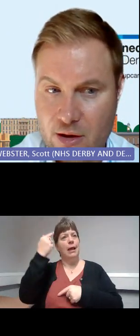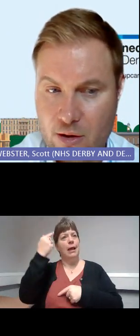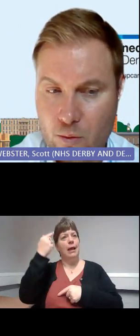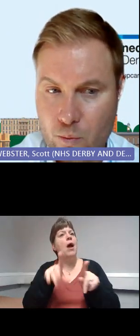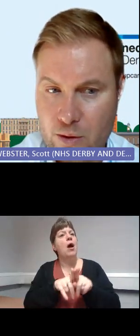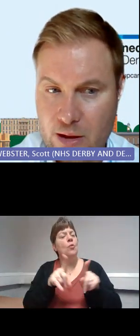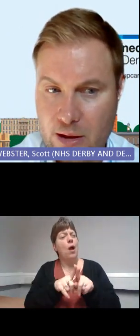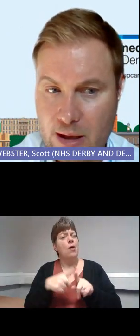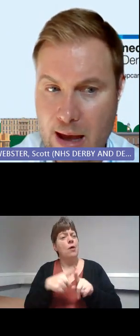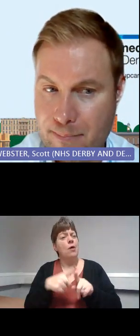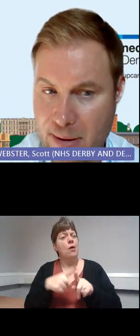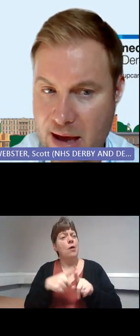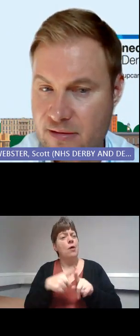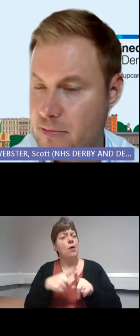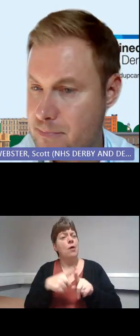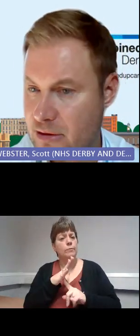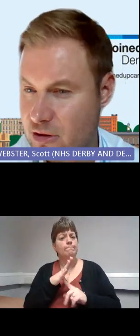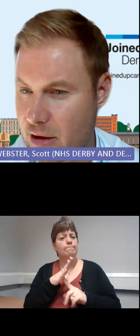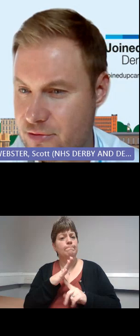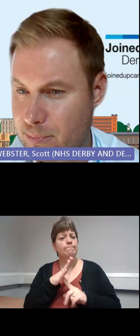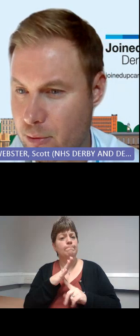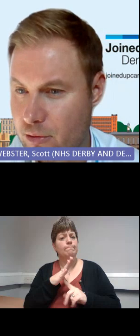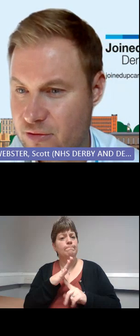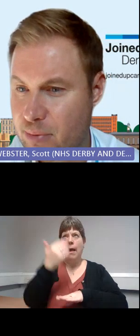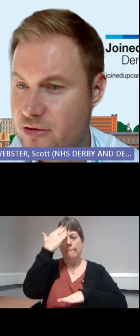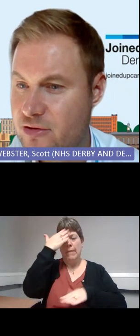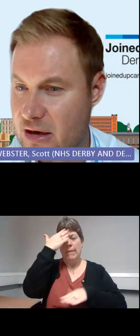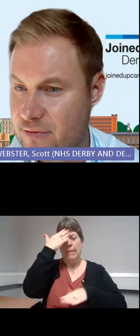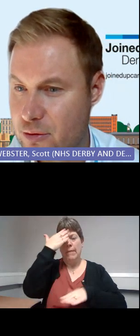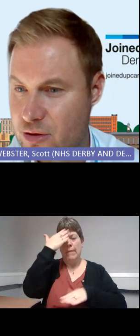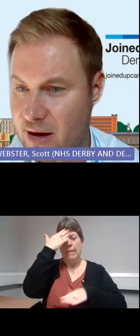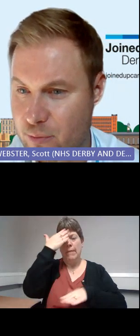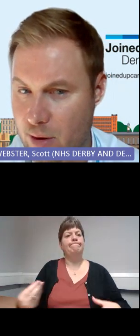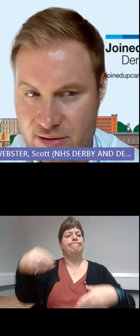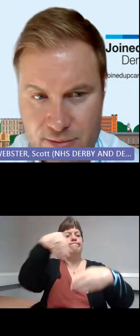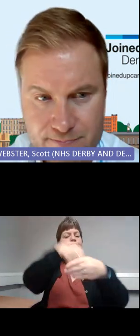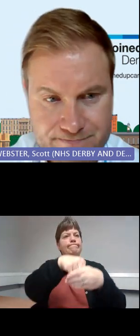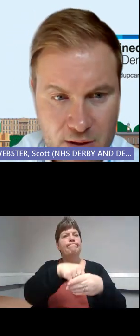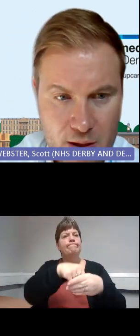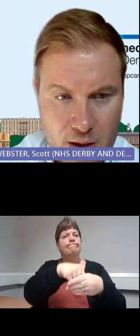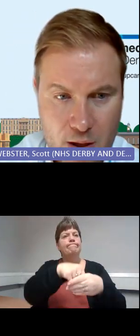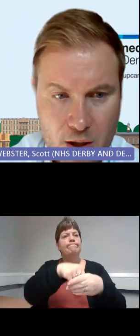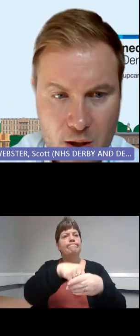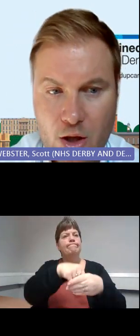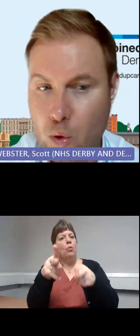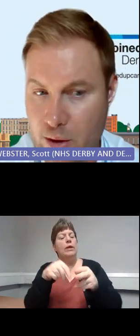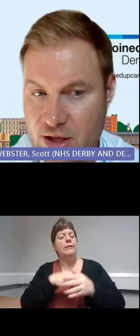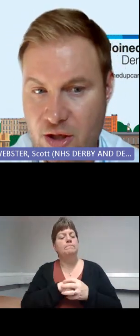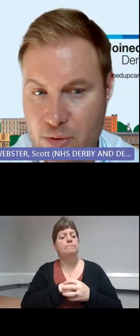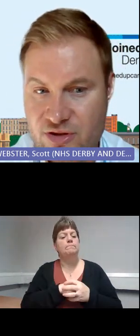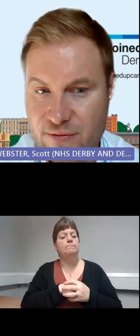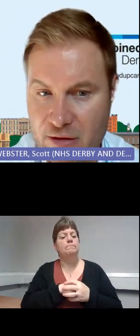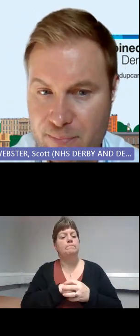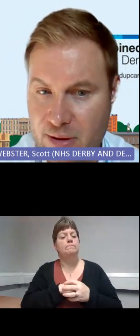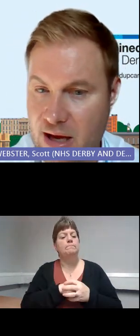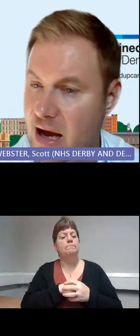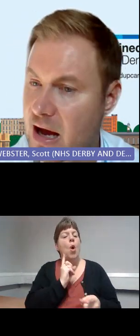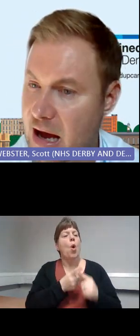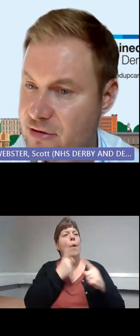that we embed mental health support as part of any future pathways. Quicker